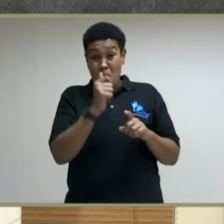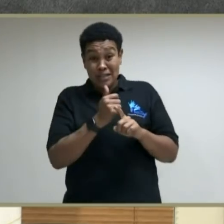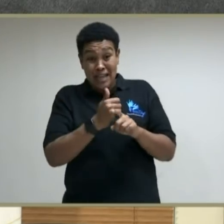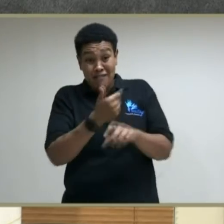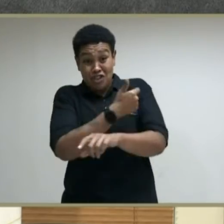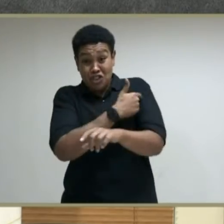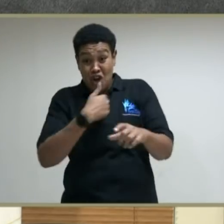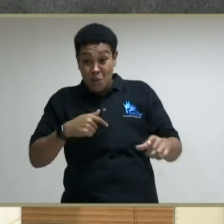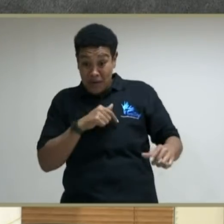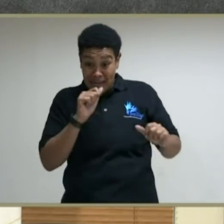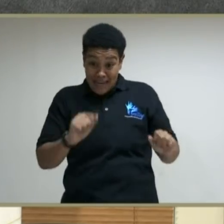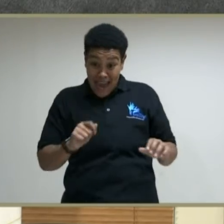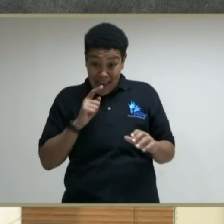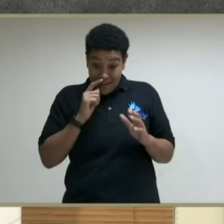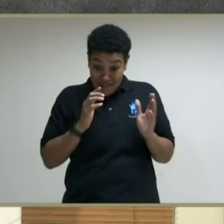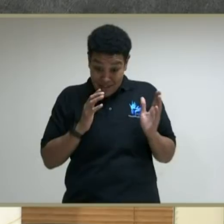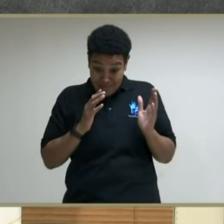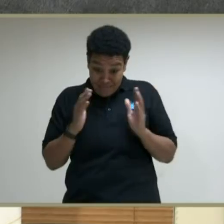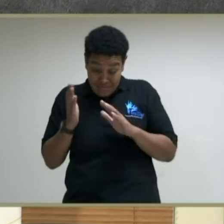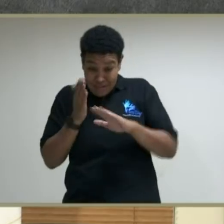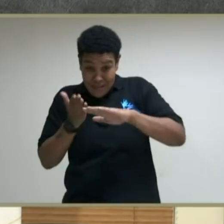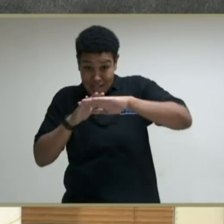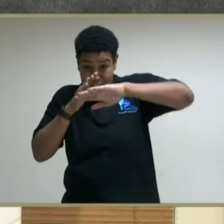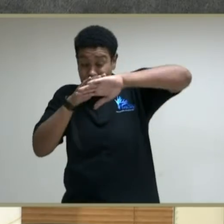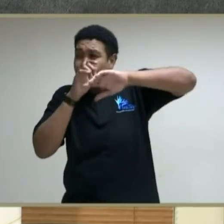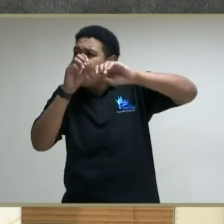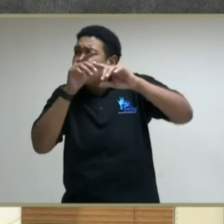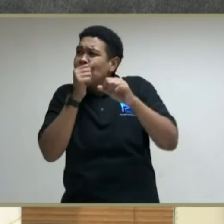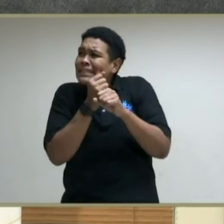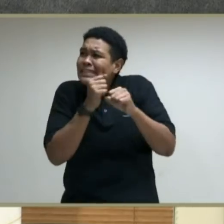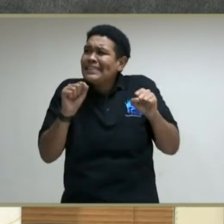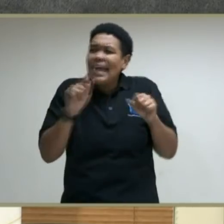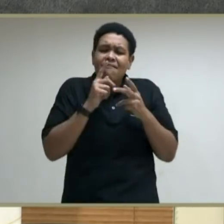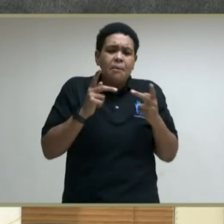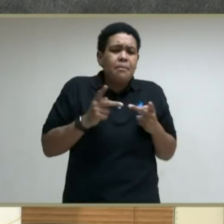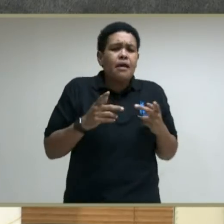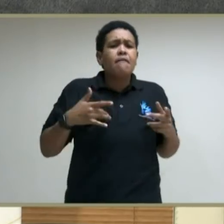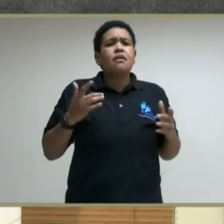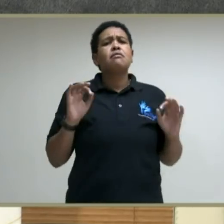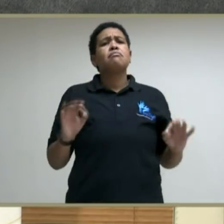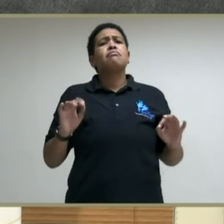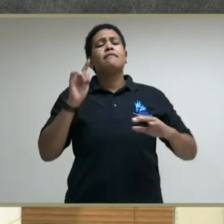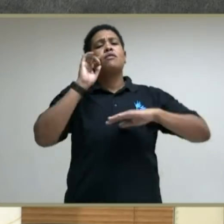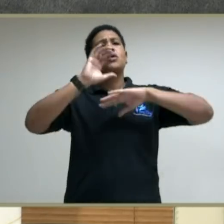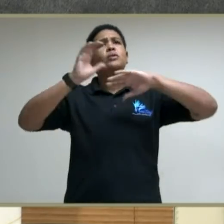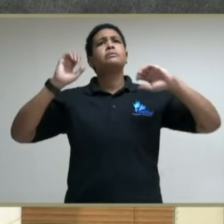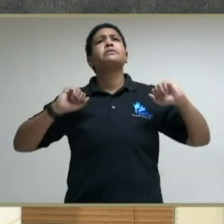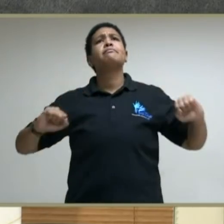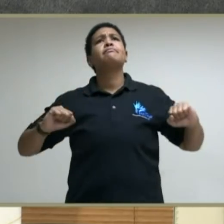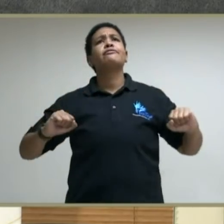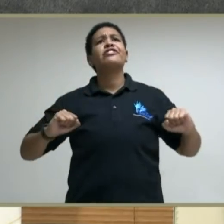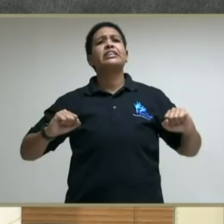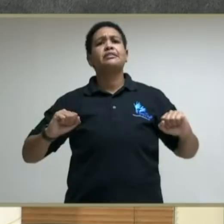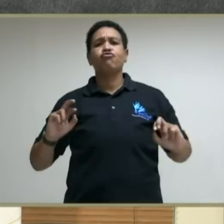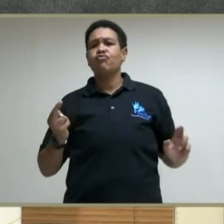we can move that needle and put us in a safer place for the Christmas season.